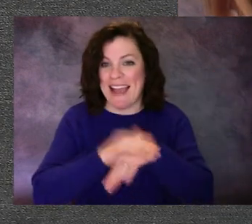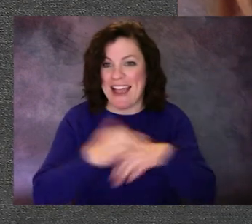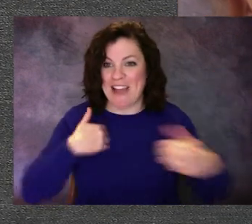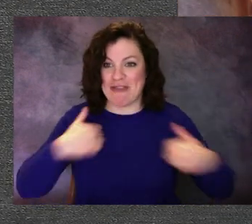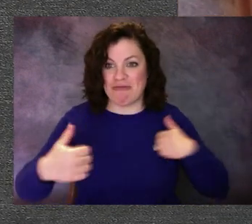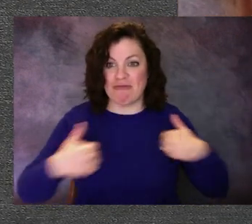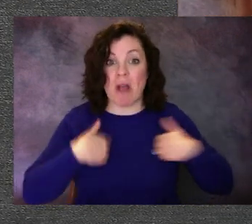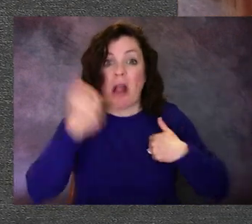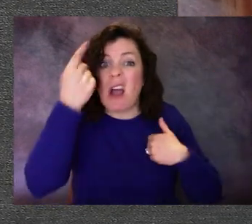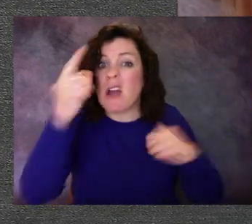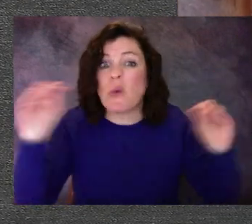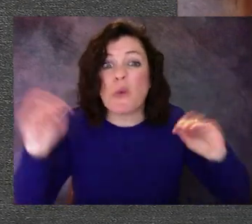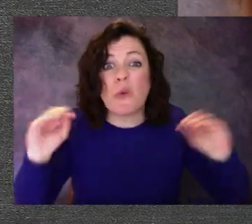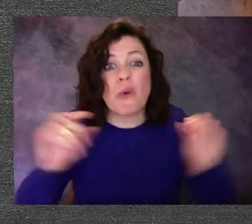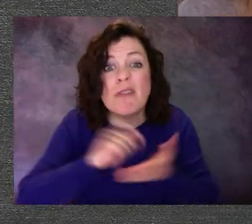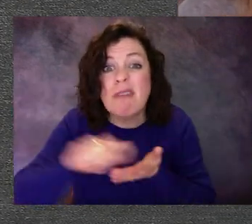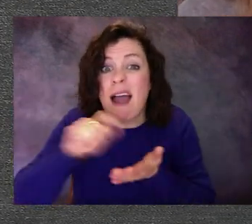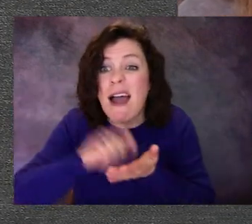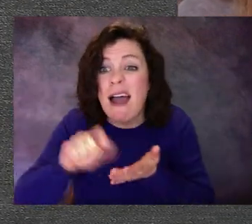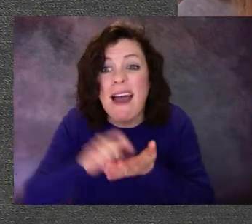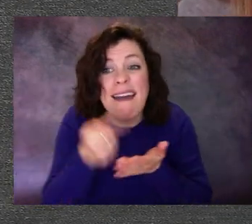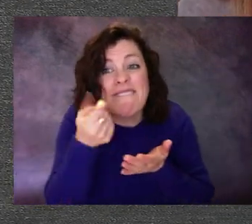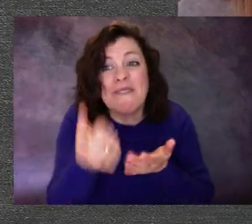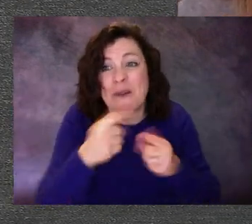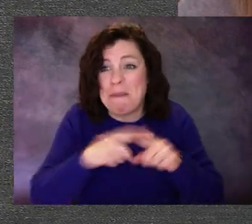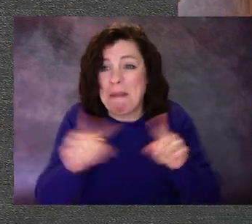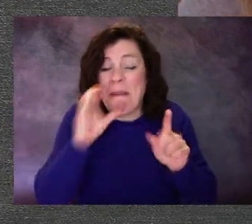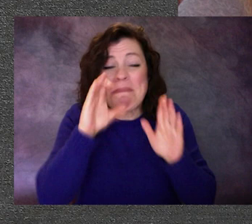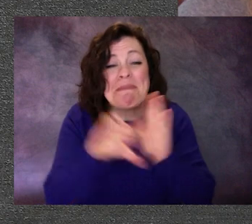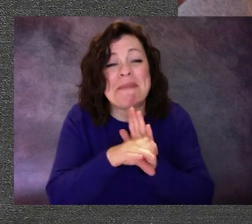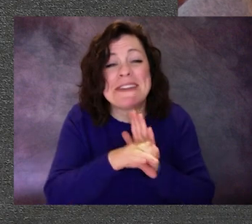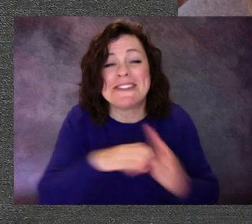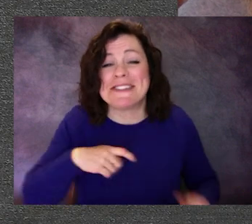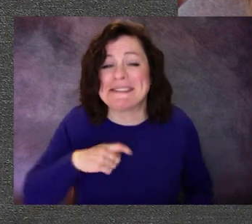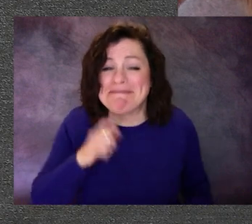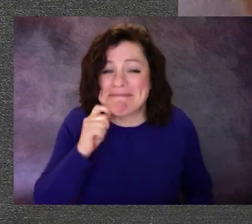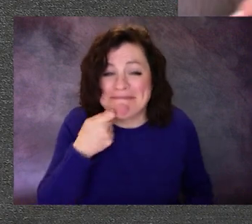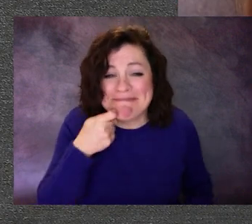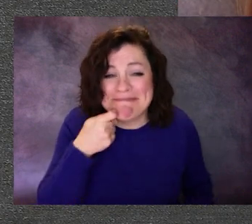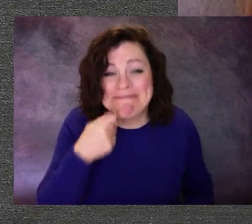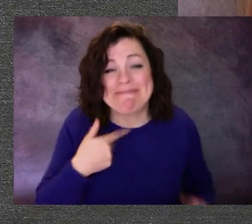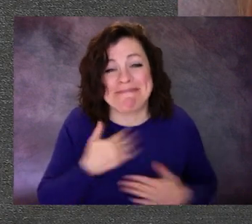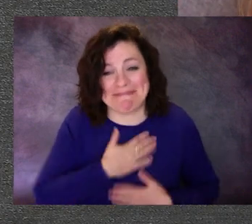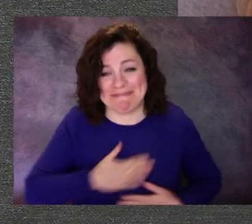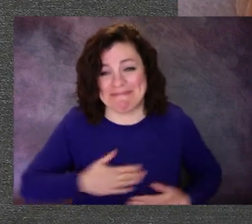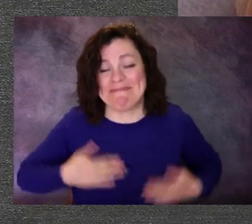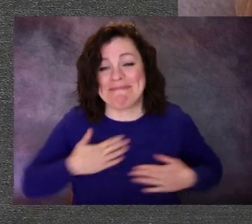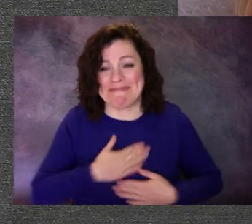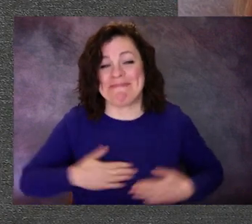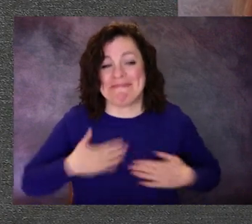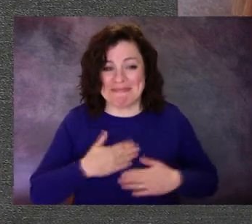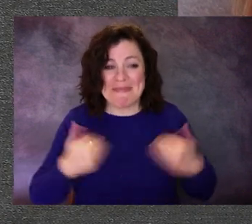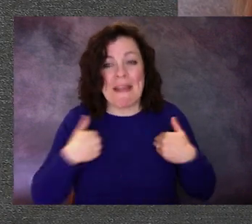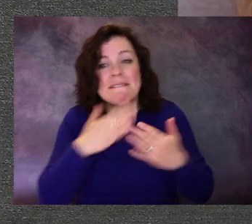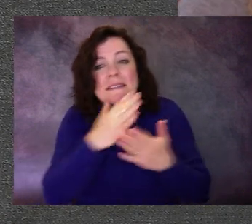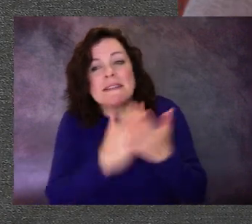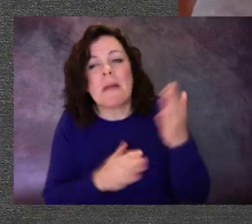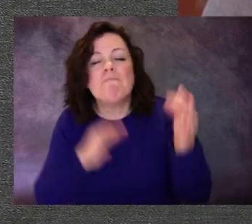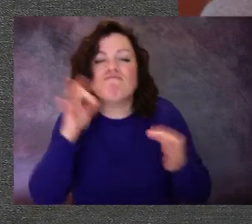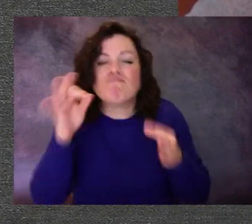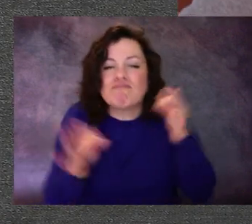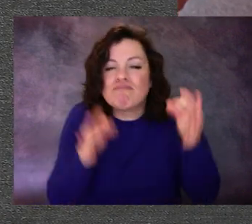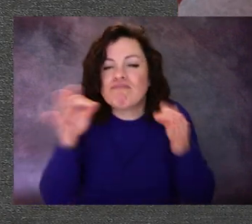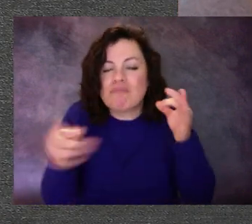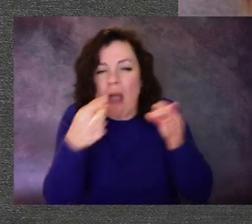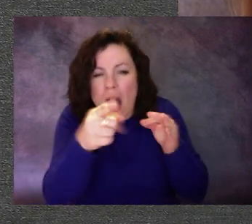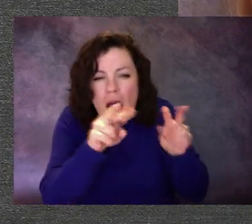this one barely has any words, but if you look closely at the pictures, you'll get a kick out of it. And I'll do a little bit explaining too, to help you